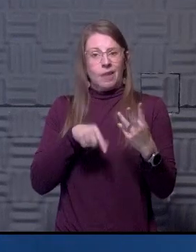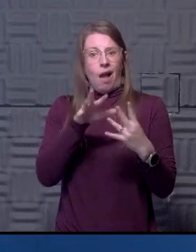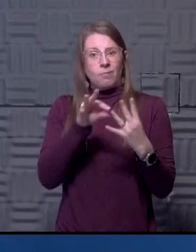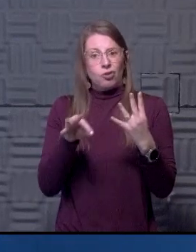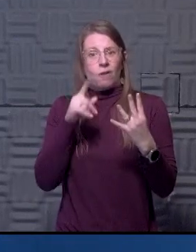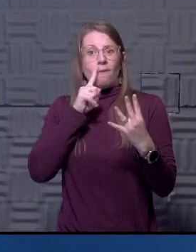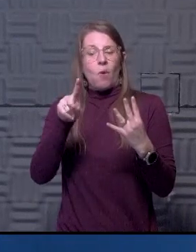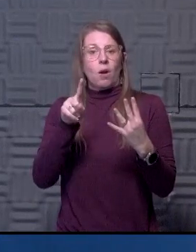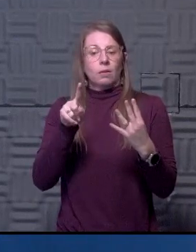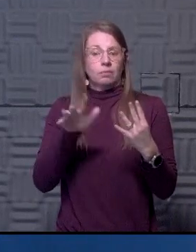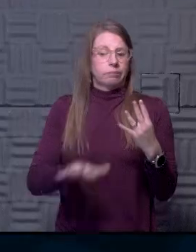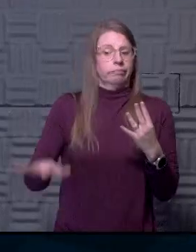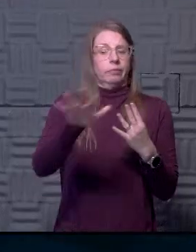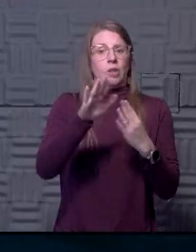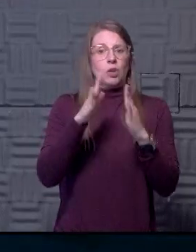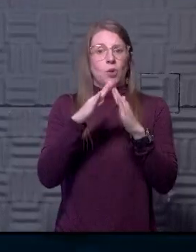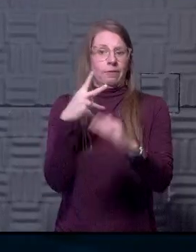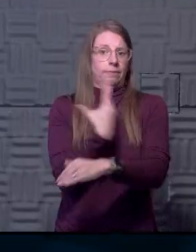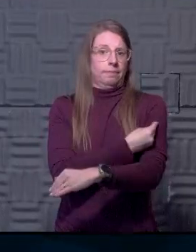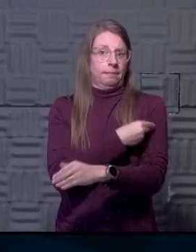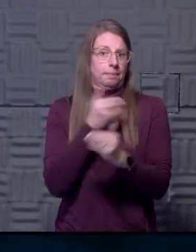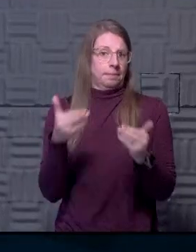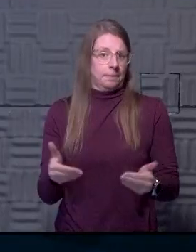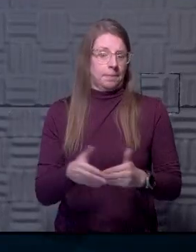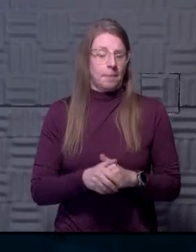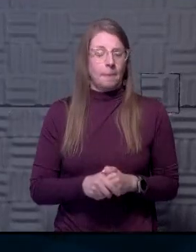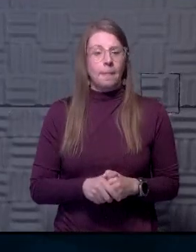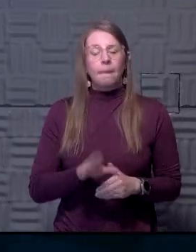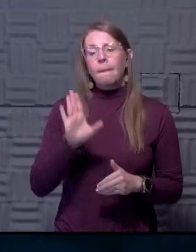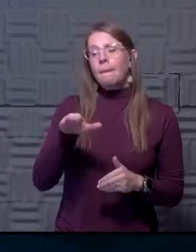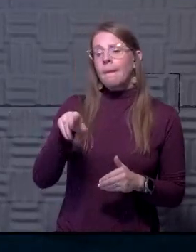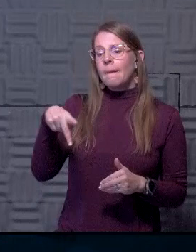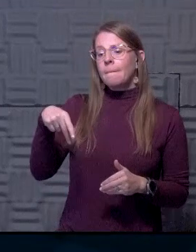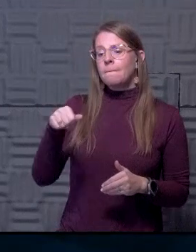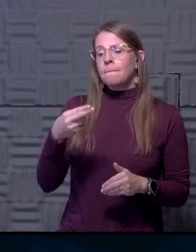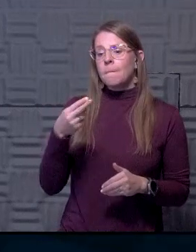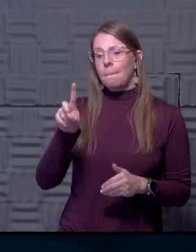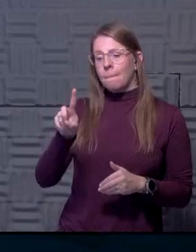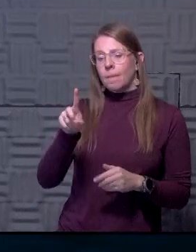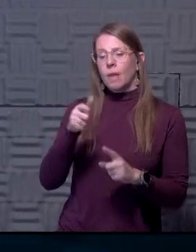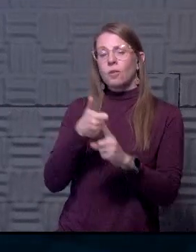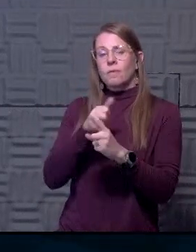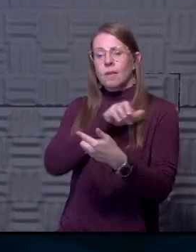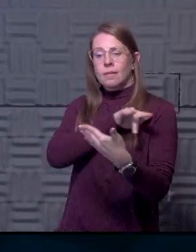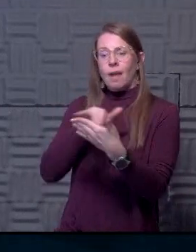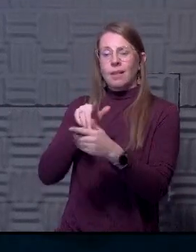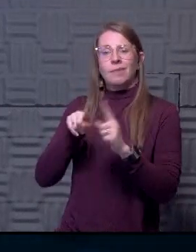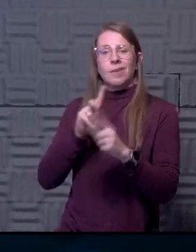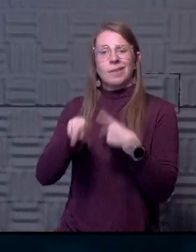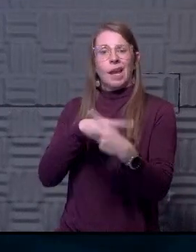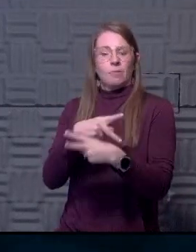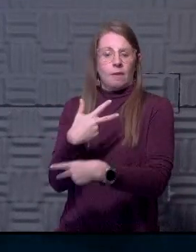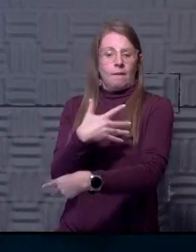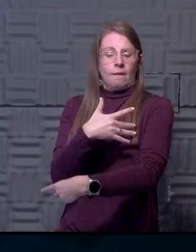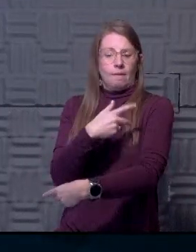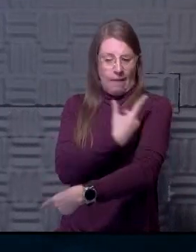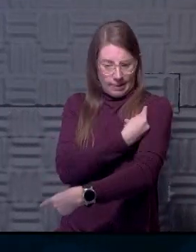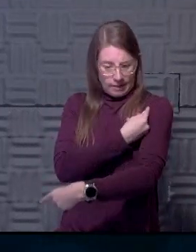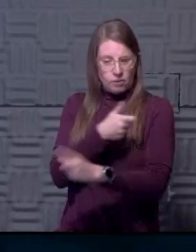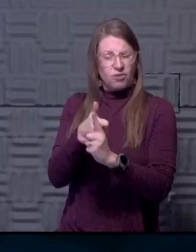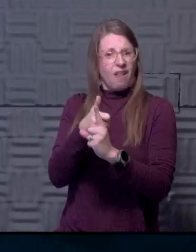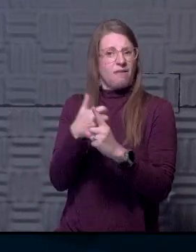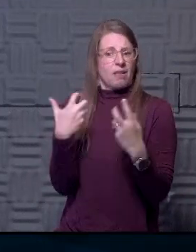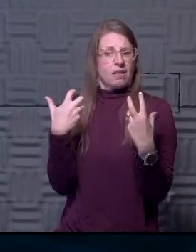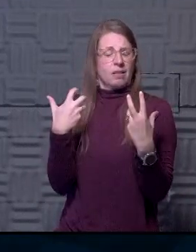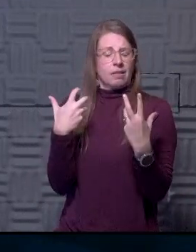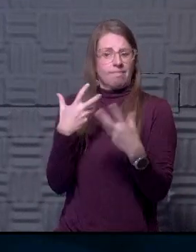community vaccinated. Dr. Bahoud, as you study these different types of vaccines, do you have confidence in one kind